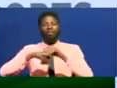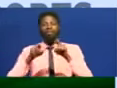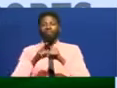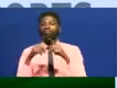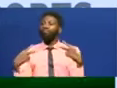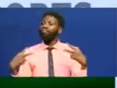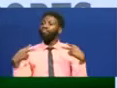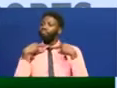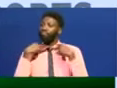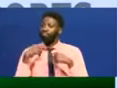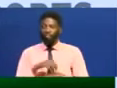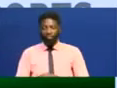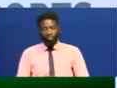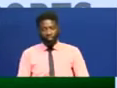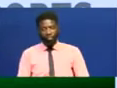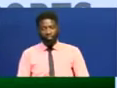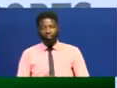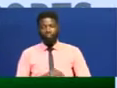doping